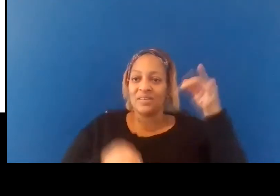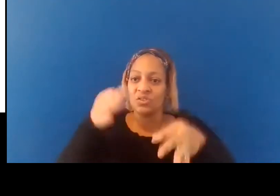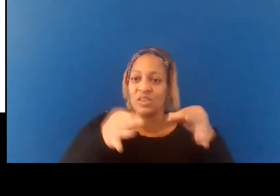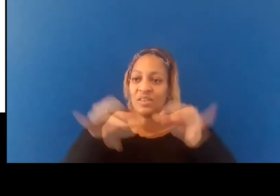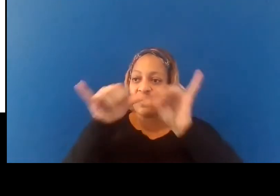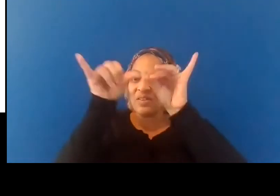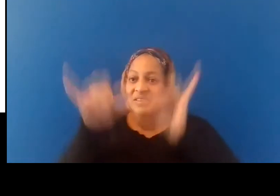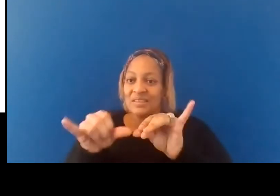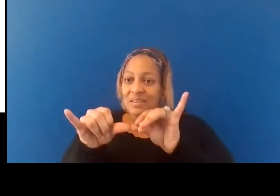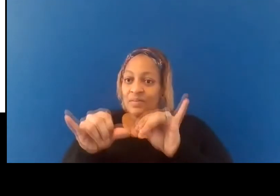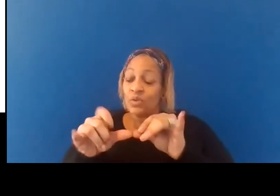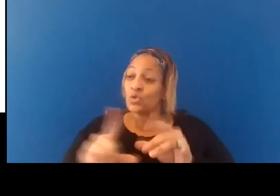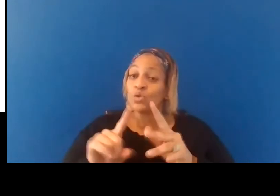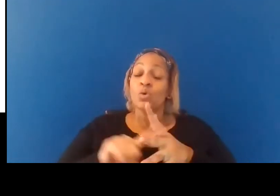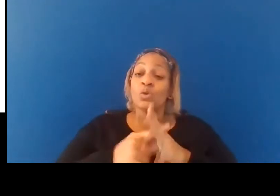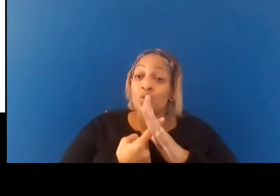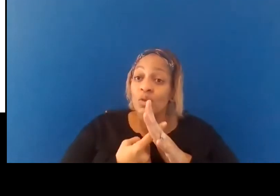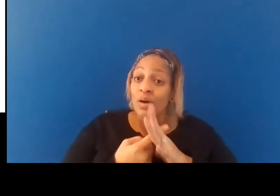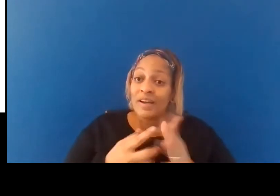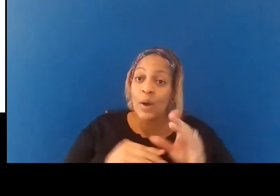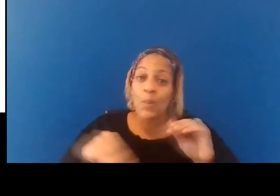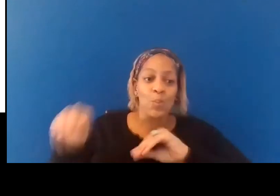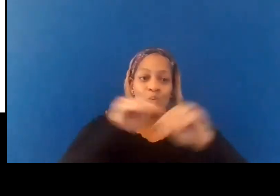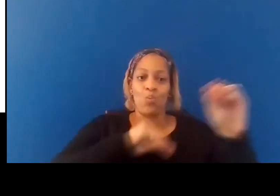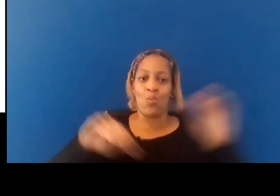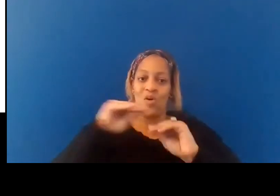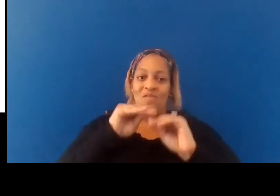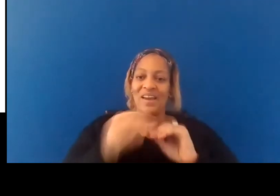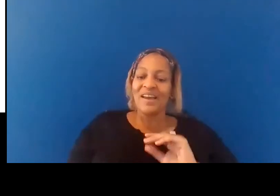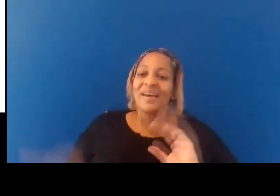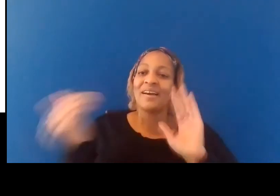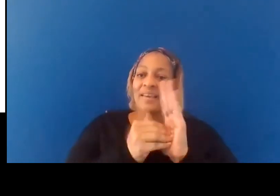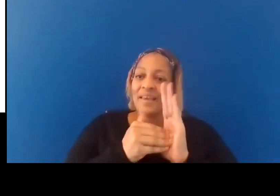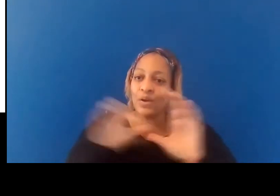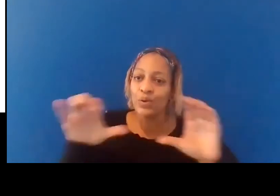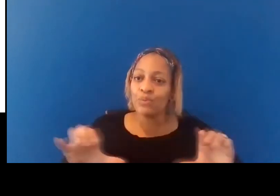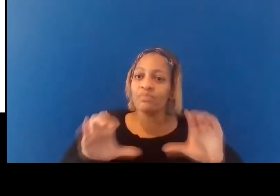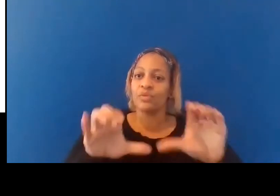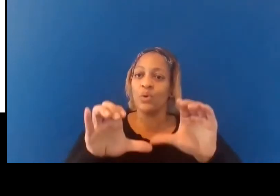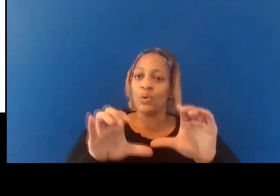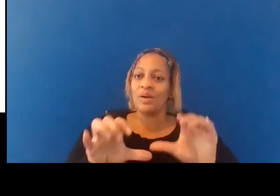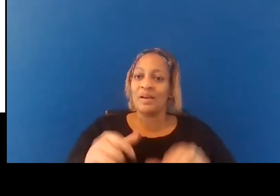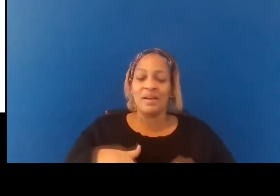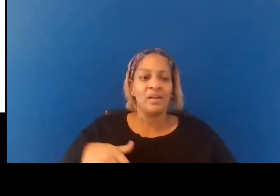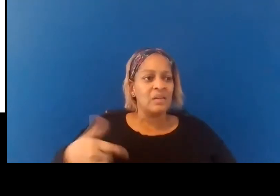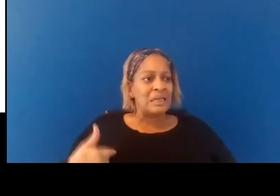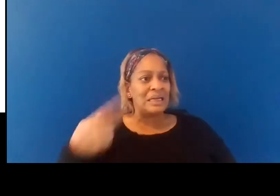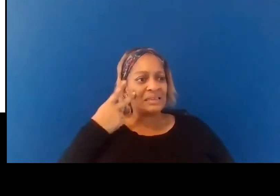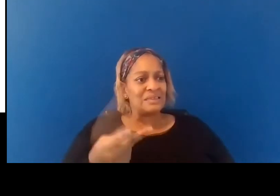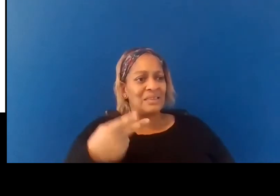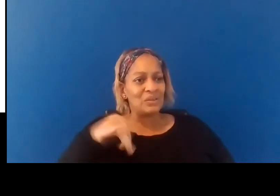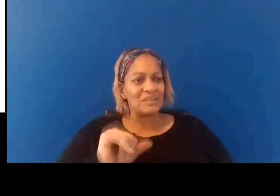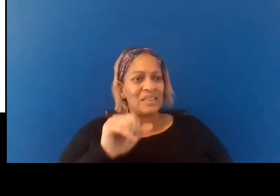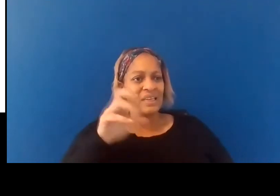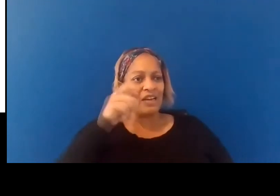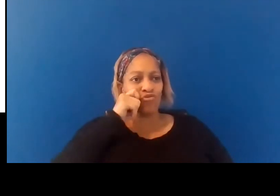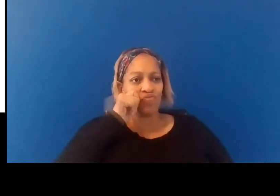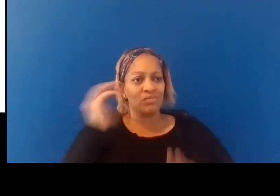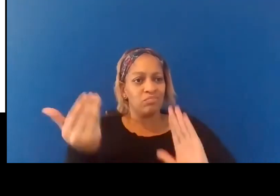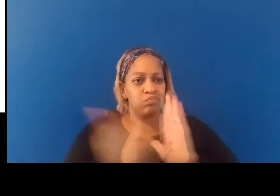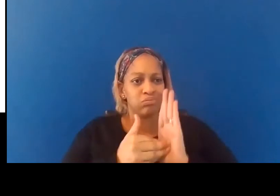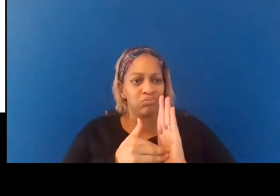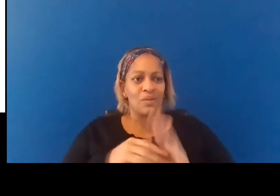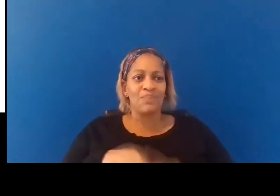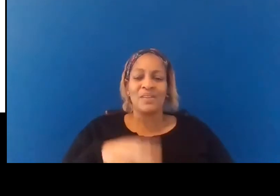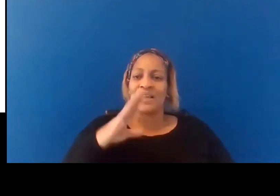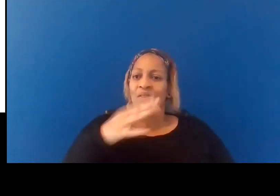then treat and do it again. But I still see evidence of racism, sexism, and homophobia. I still see